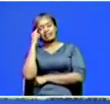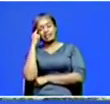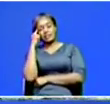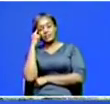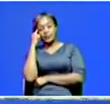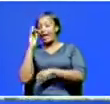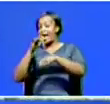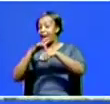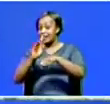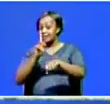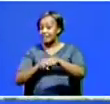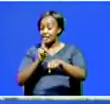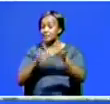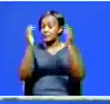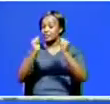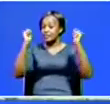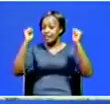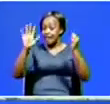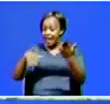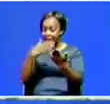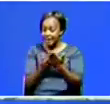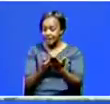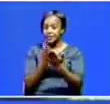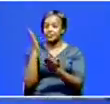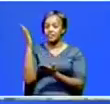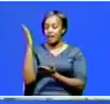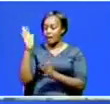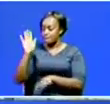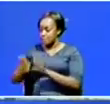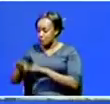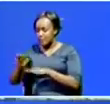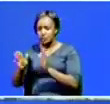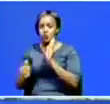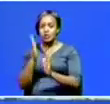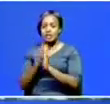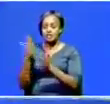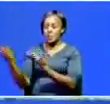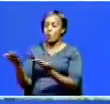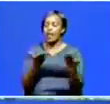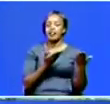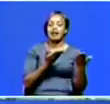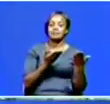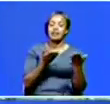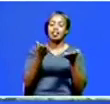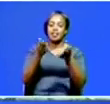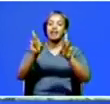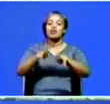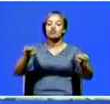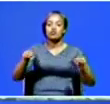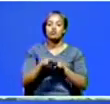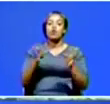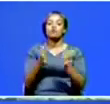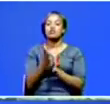when President Uhuru Kenyatta arrived at Bomas, he was quickly ushered into a holding room for a final chit-chat